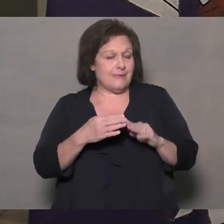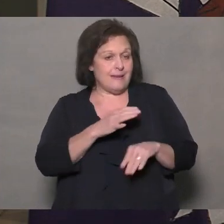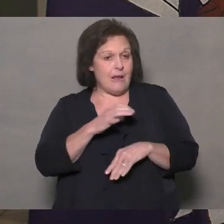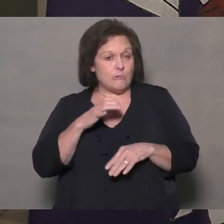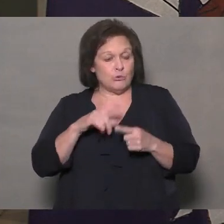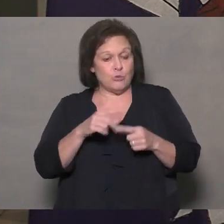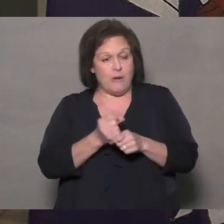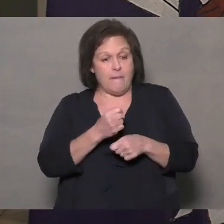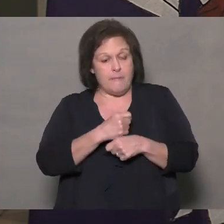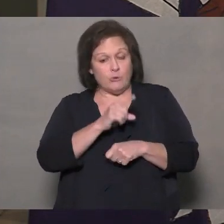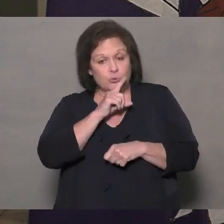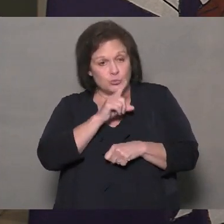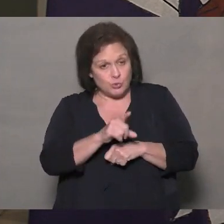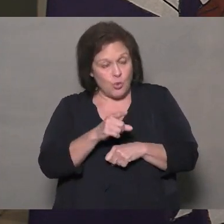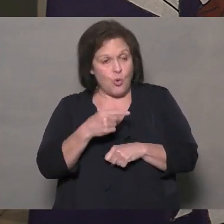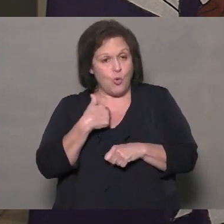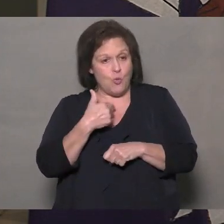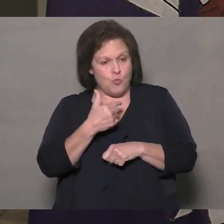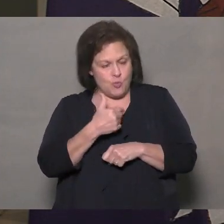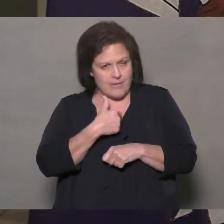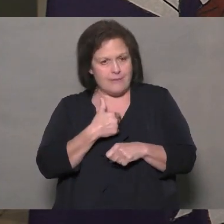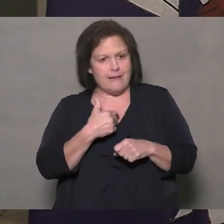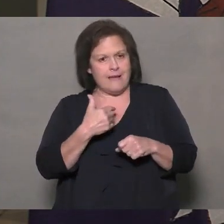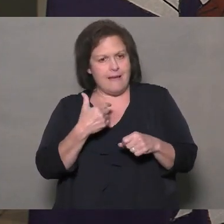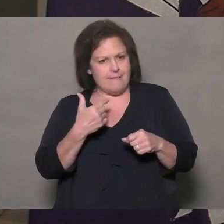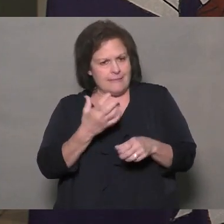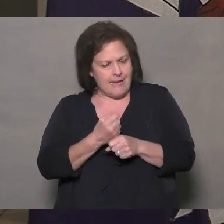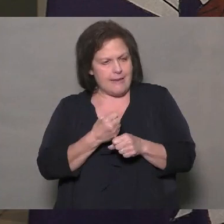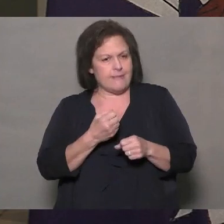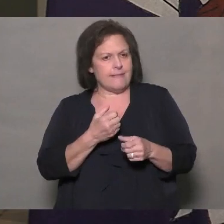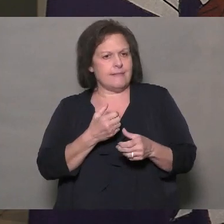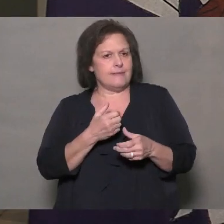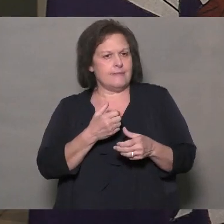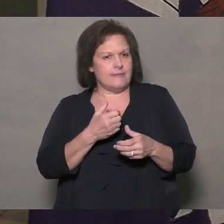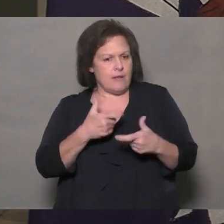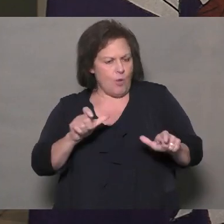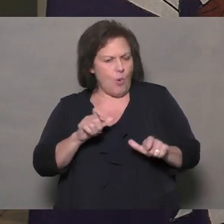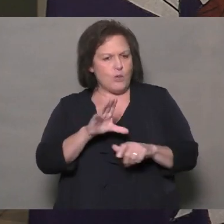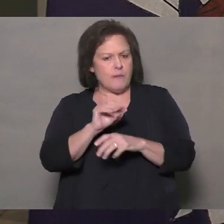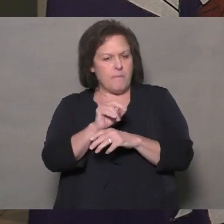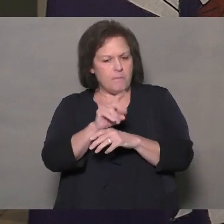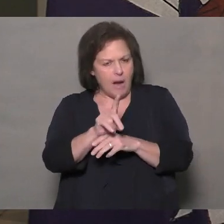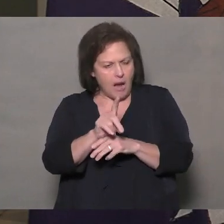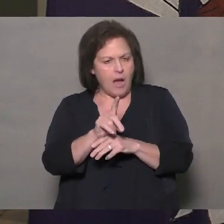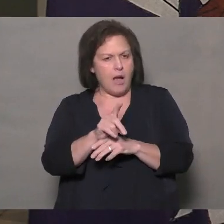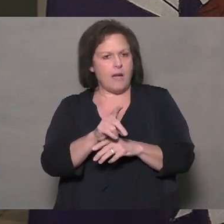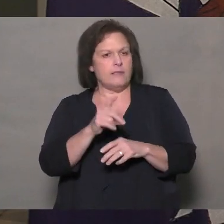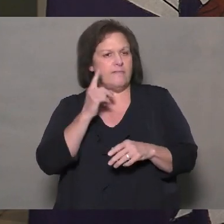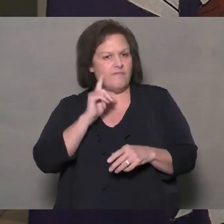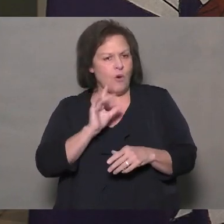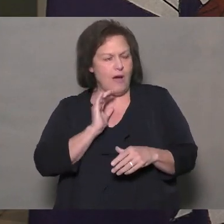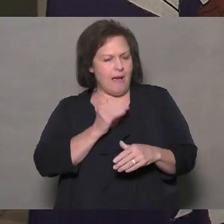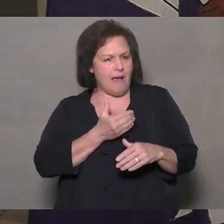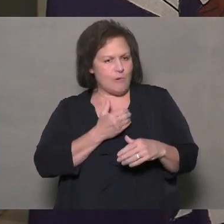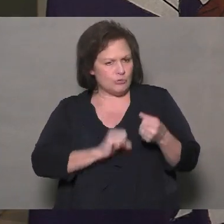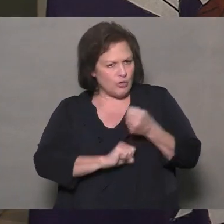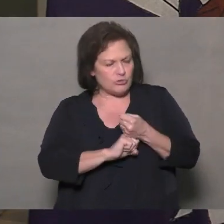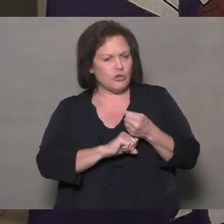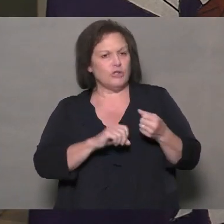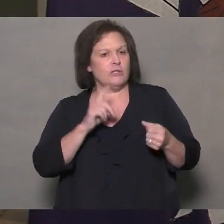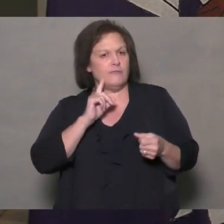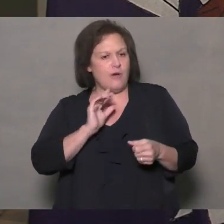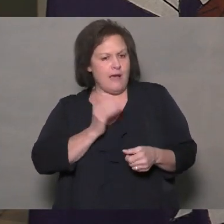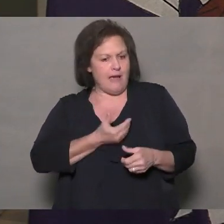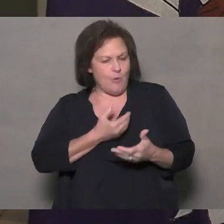to ensure that we issue a large enough bond package to rebuild infrastructure and infuse funding into